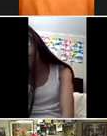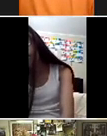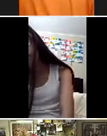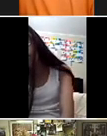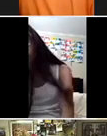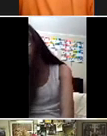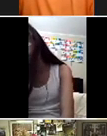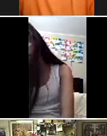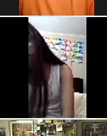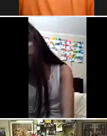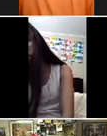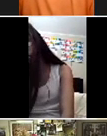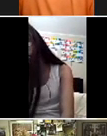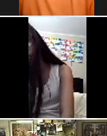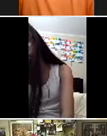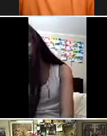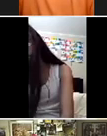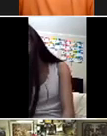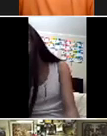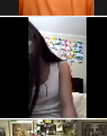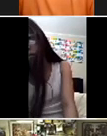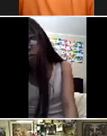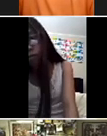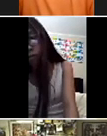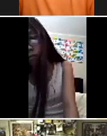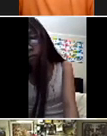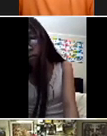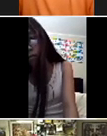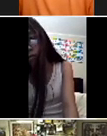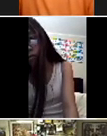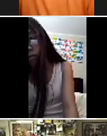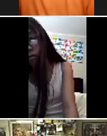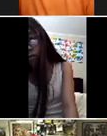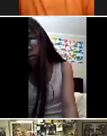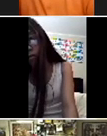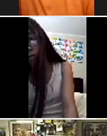Right. I'm going to ask you questions. Right?